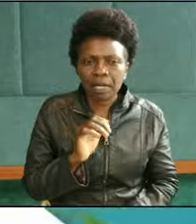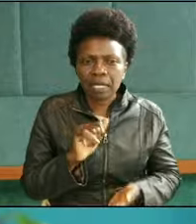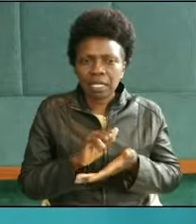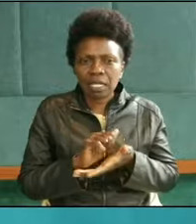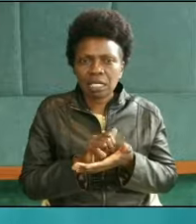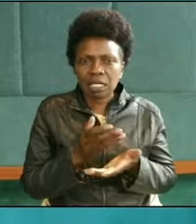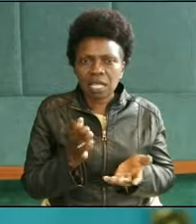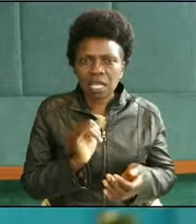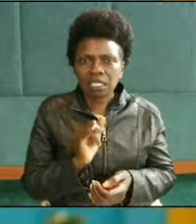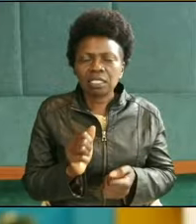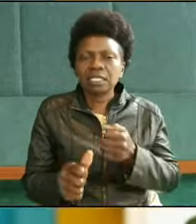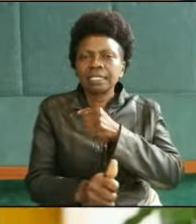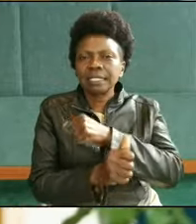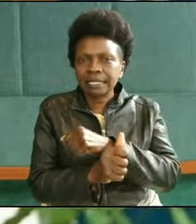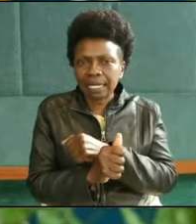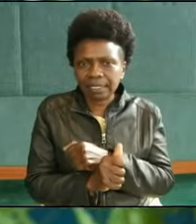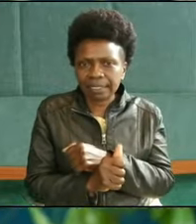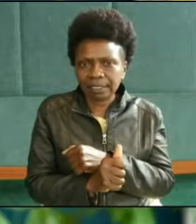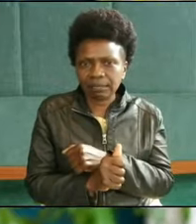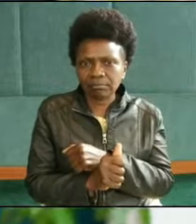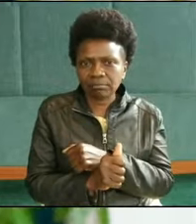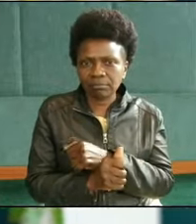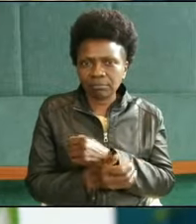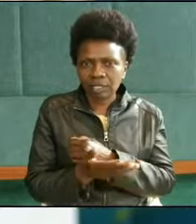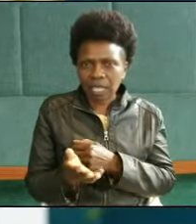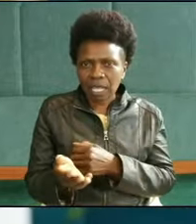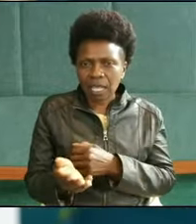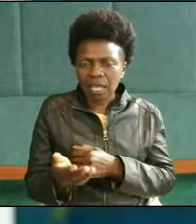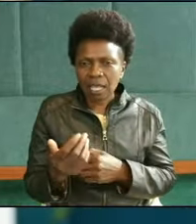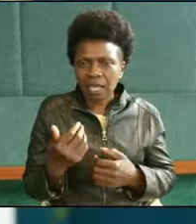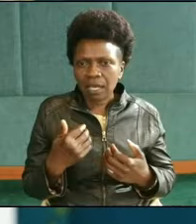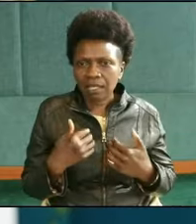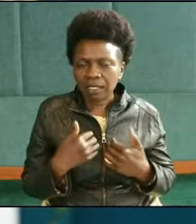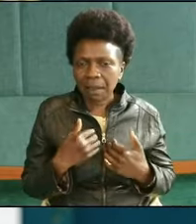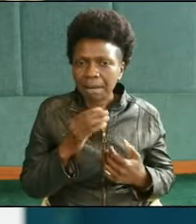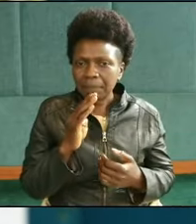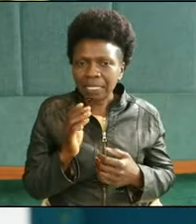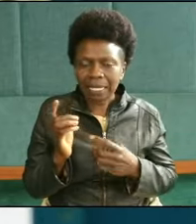that there is danger. There has been a rebellion in heaven.